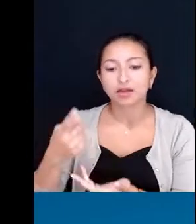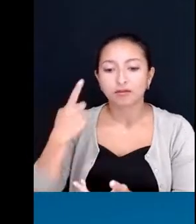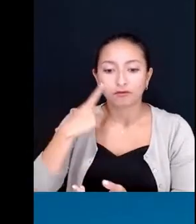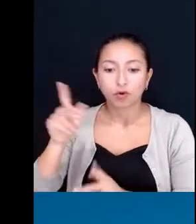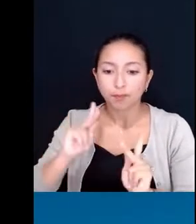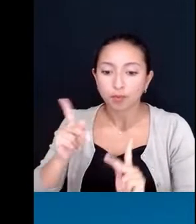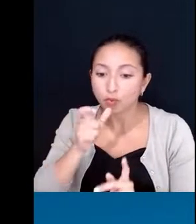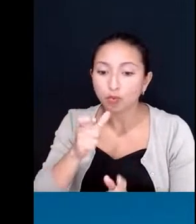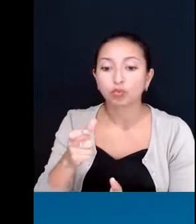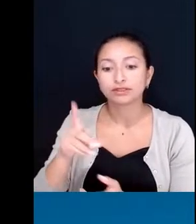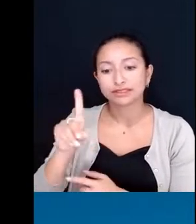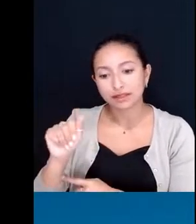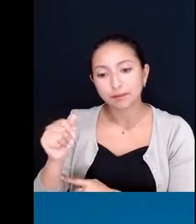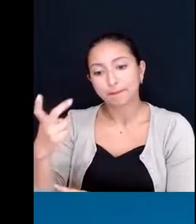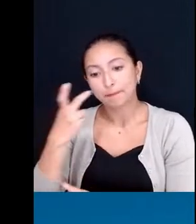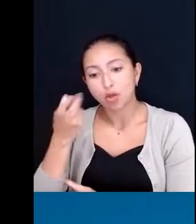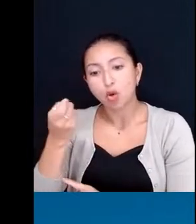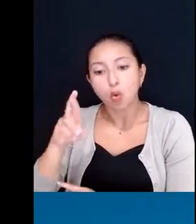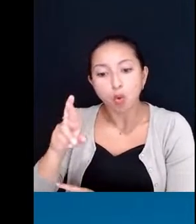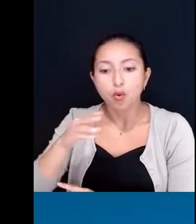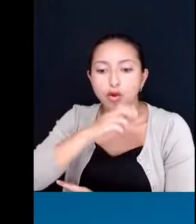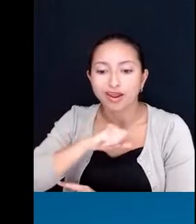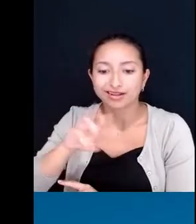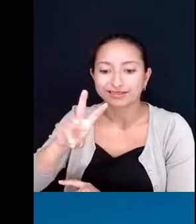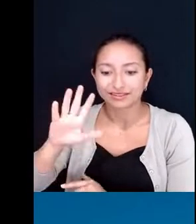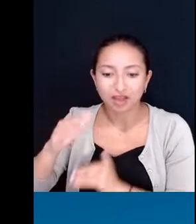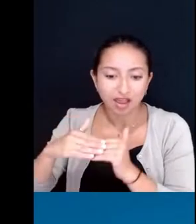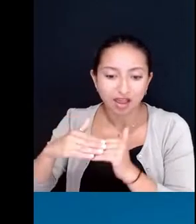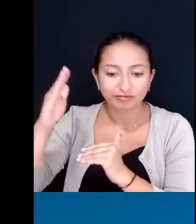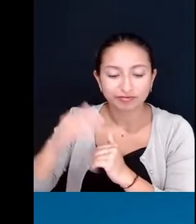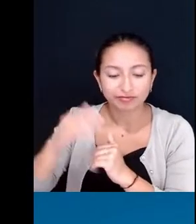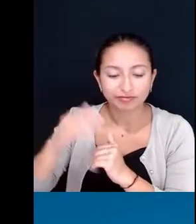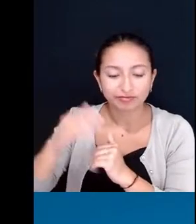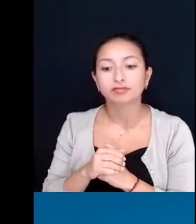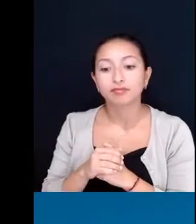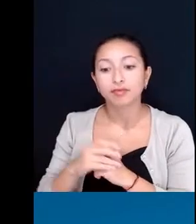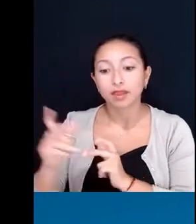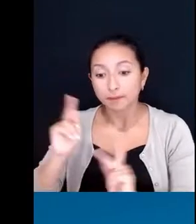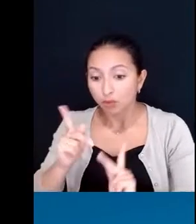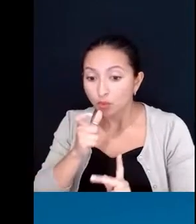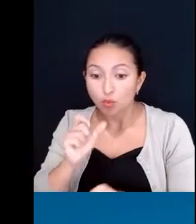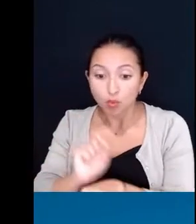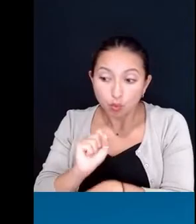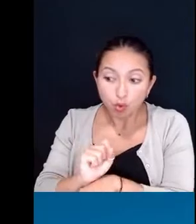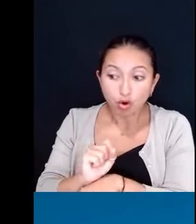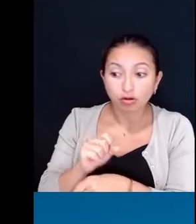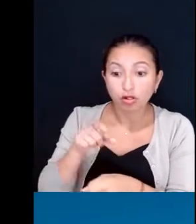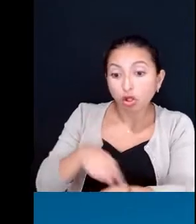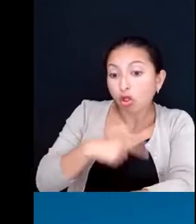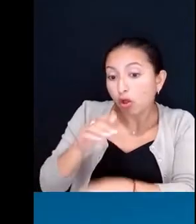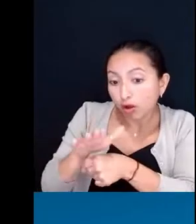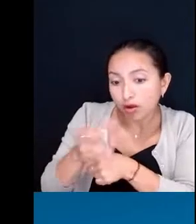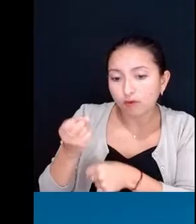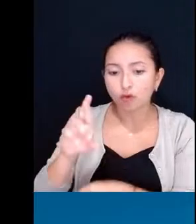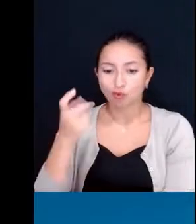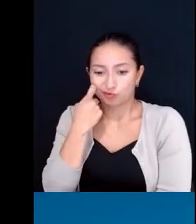or age 65 or older. People who have worked long enough, recently enough, may be able to receive Social